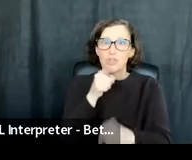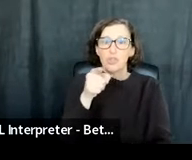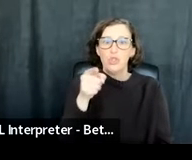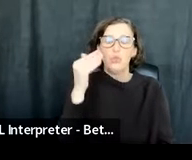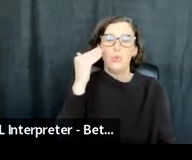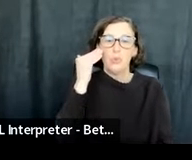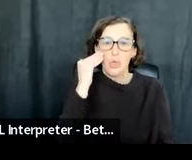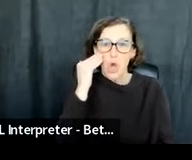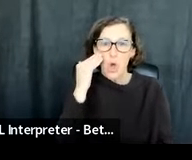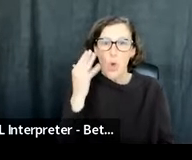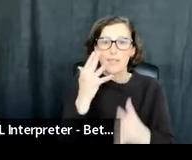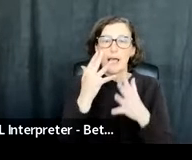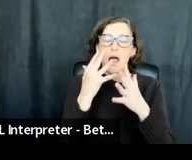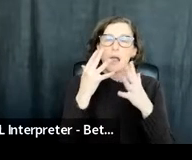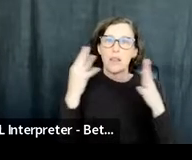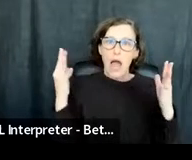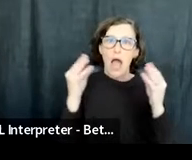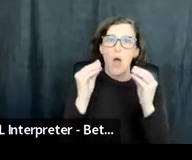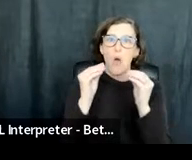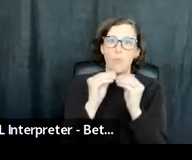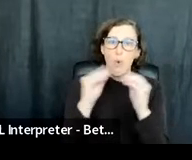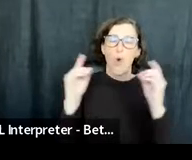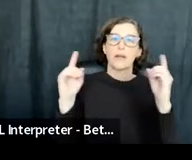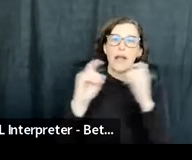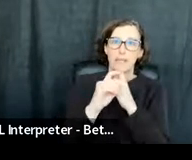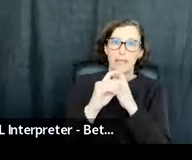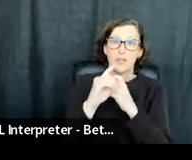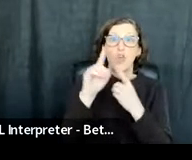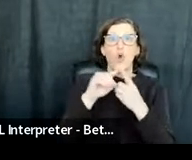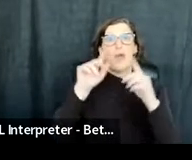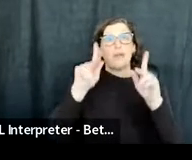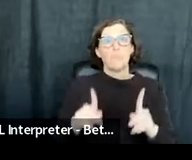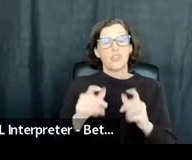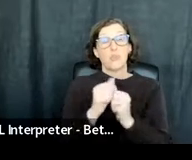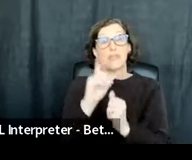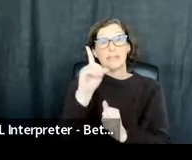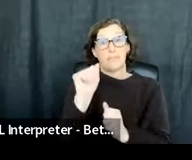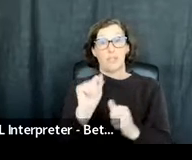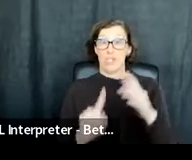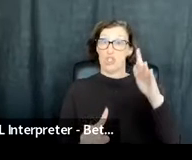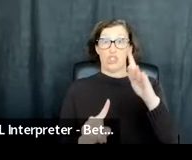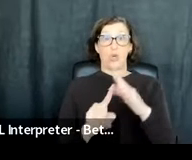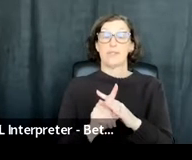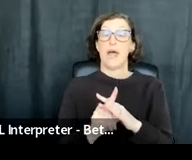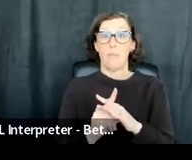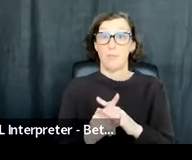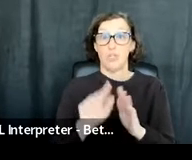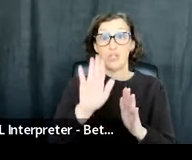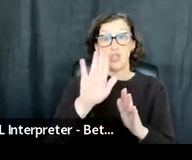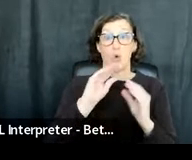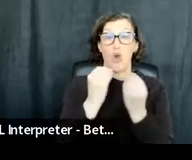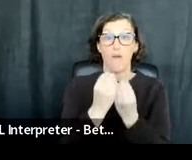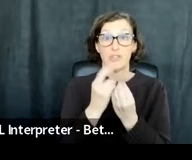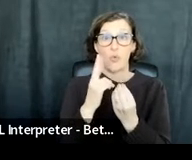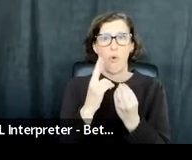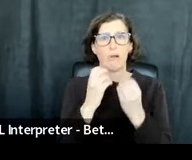there's a lot more going on. When you actually have a person with a disability show up at your doorstep, or someone, a valued member of your